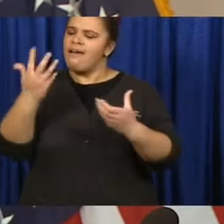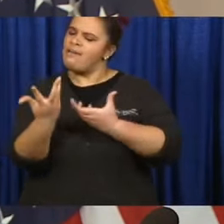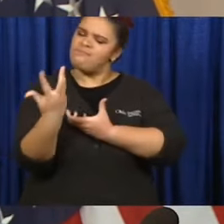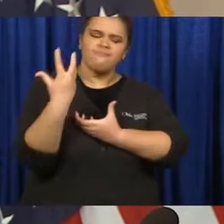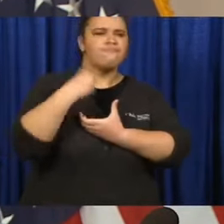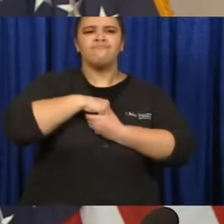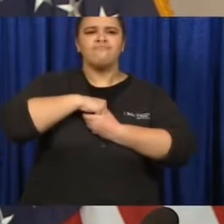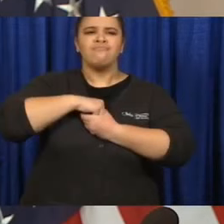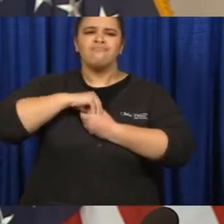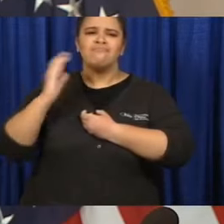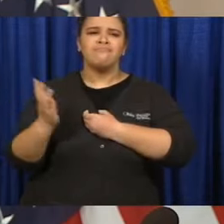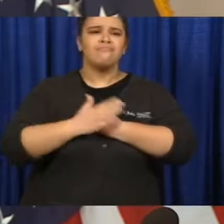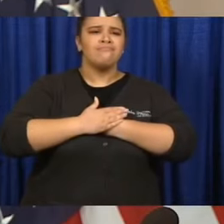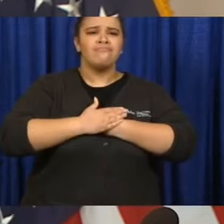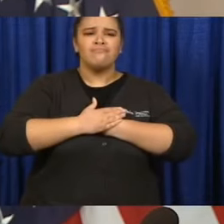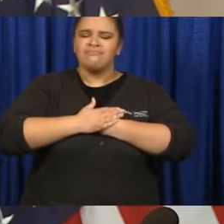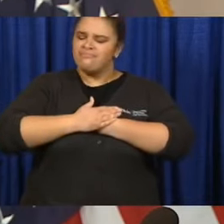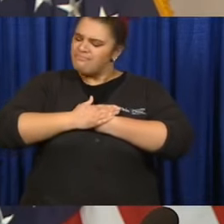take that